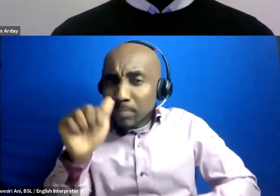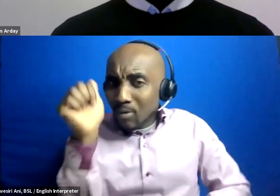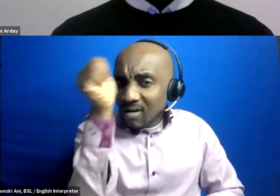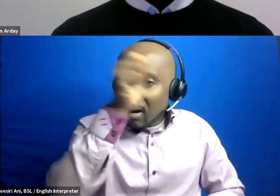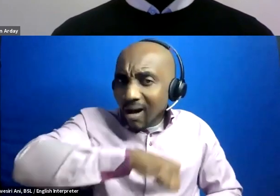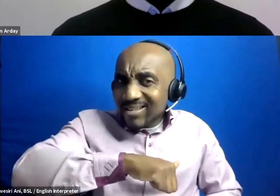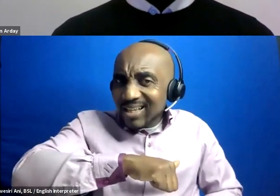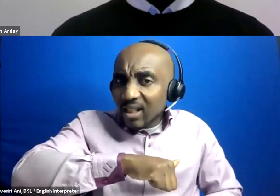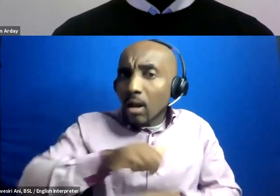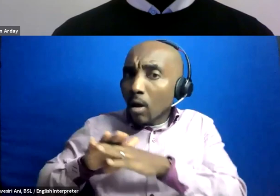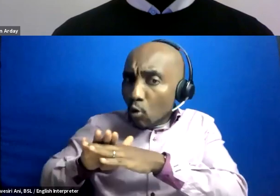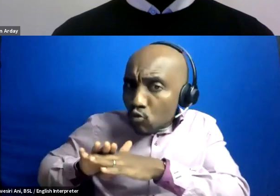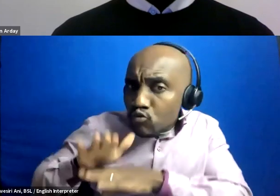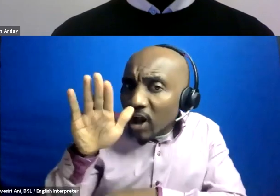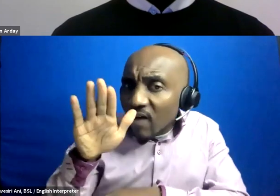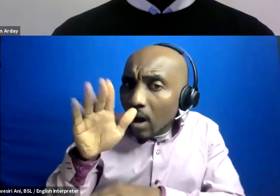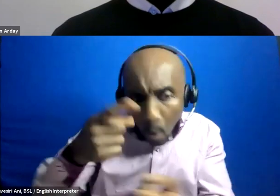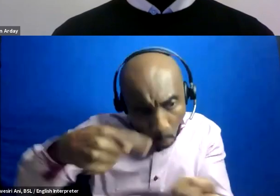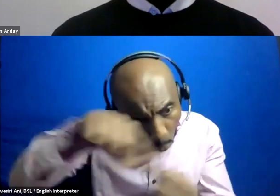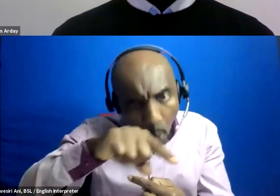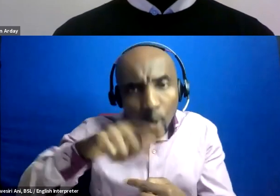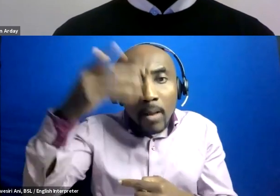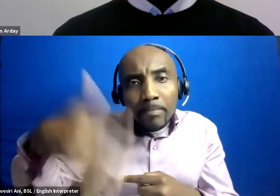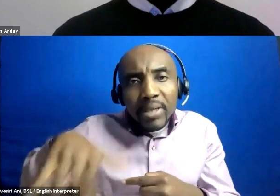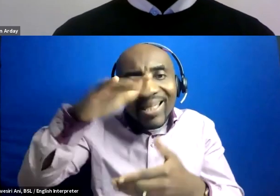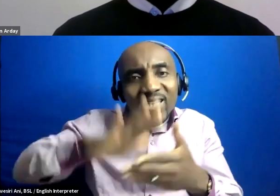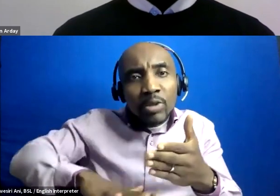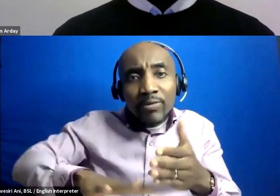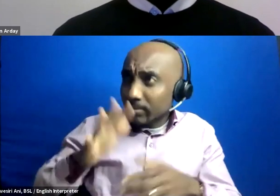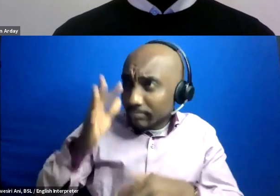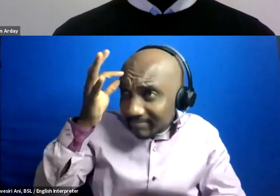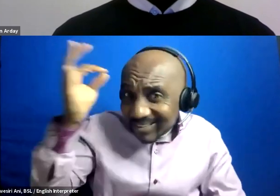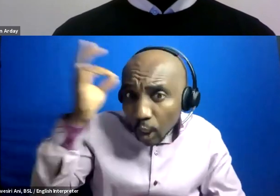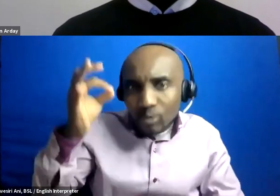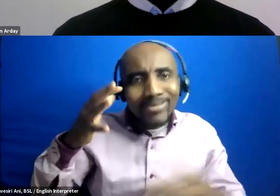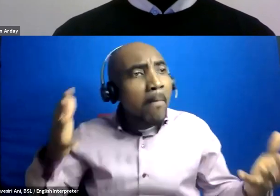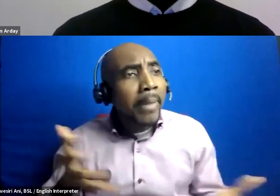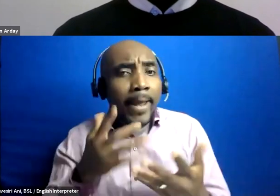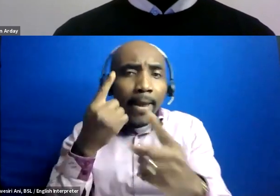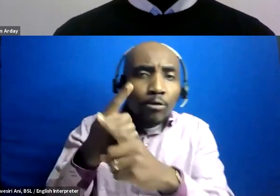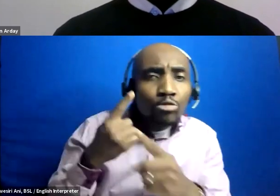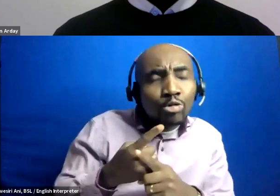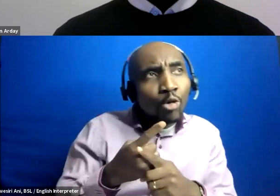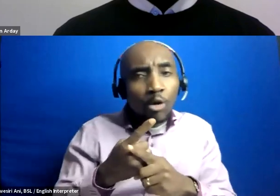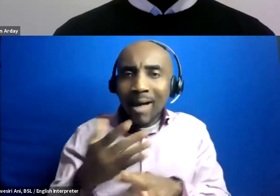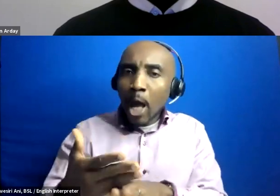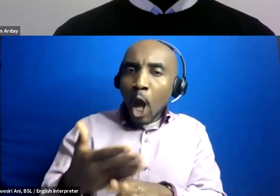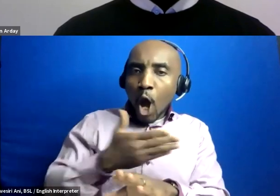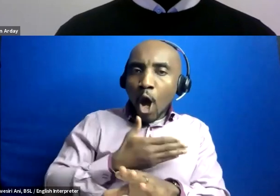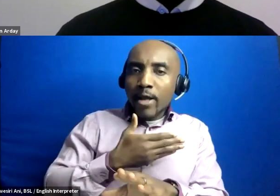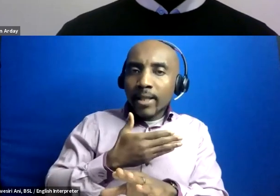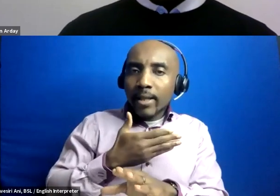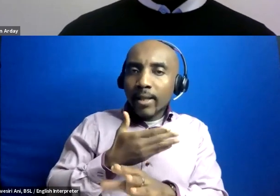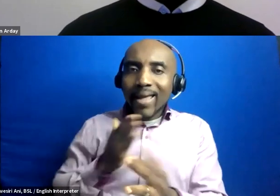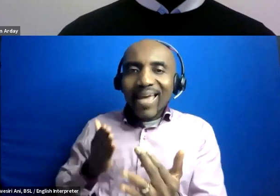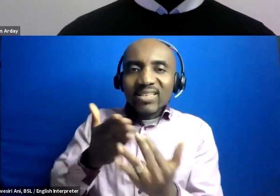recovery who've all had experience of psychosis, playing together and talking together at that early intervention center. It really